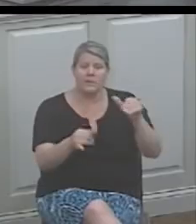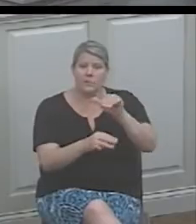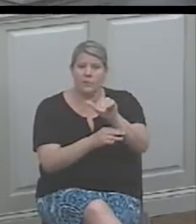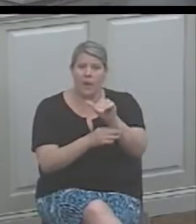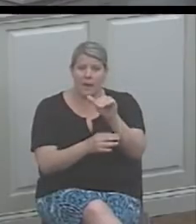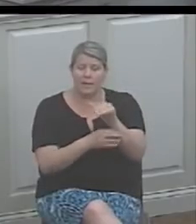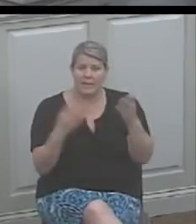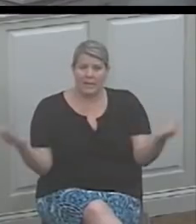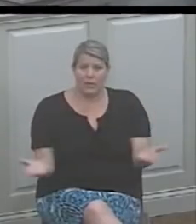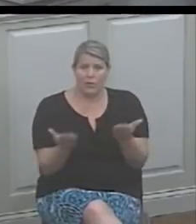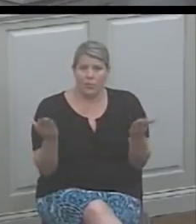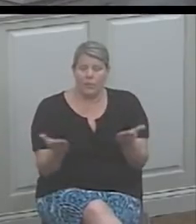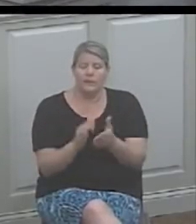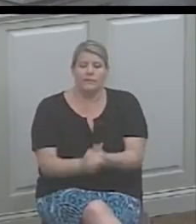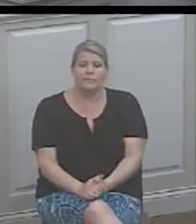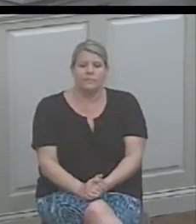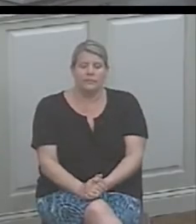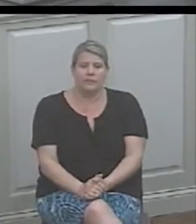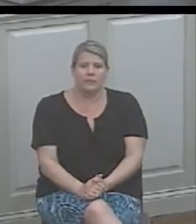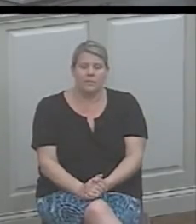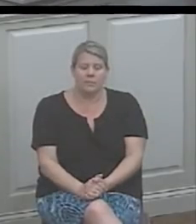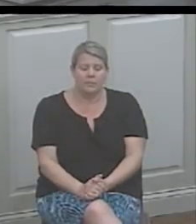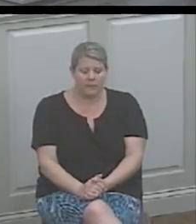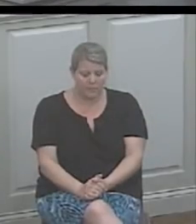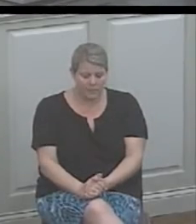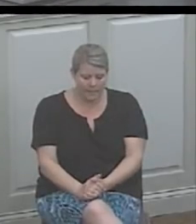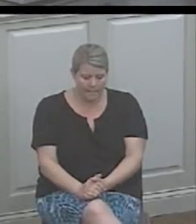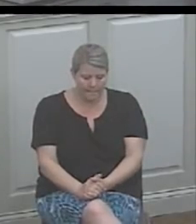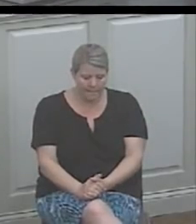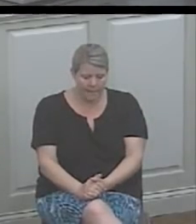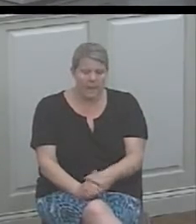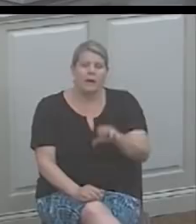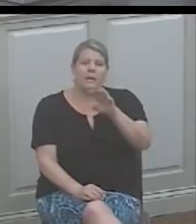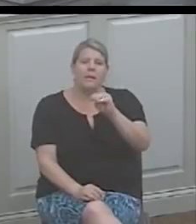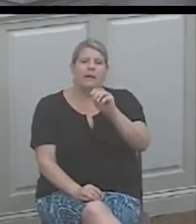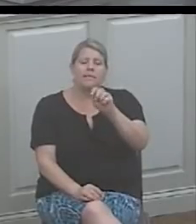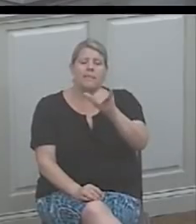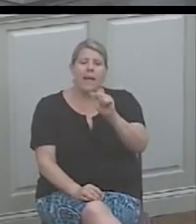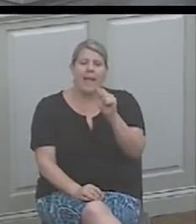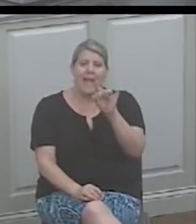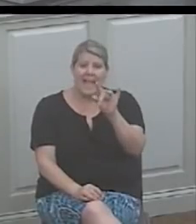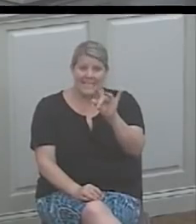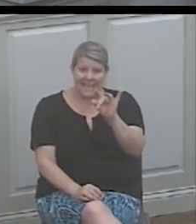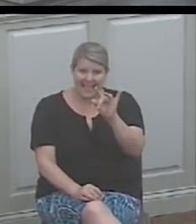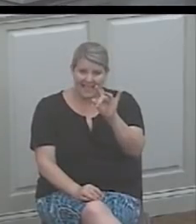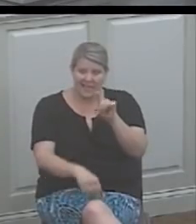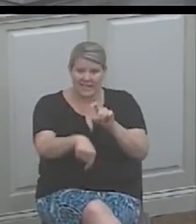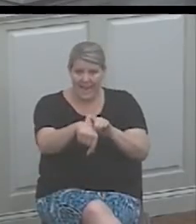in attendance that the, thanks sir, that the 18th service on the 18th at 2:30 at Bellevue